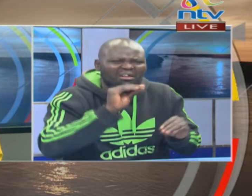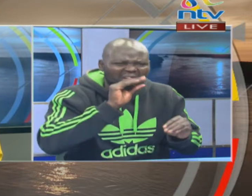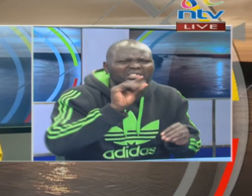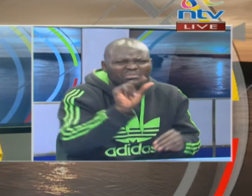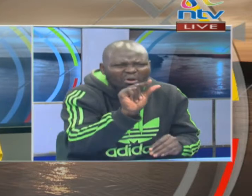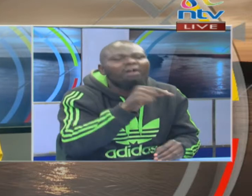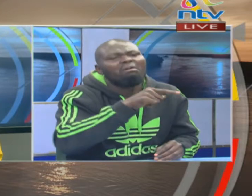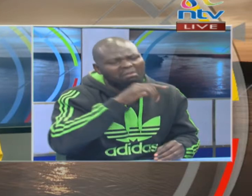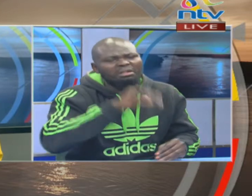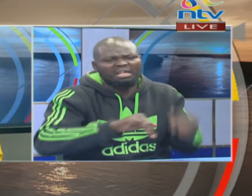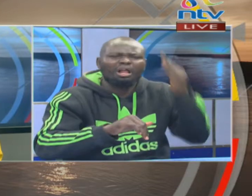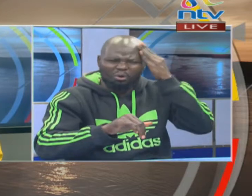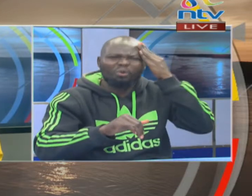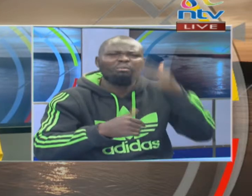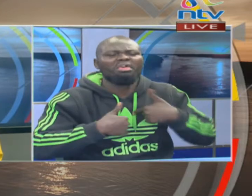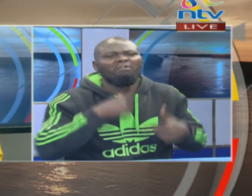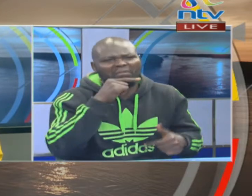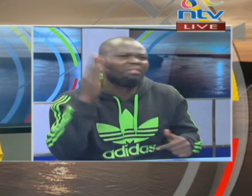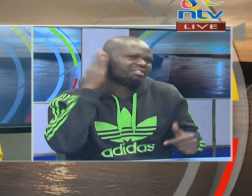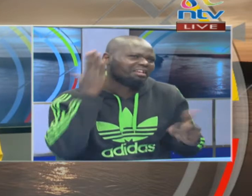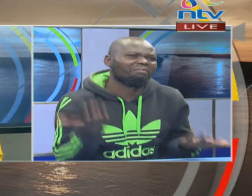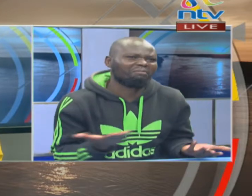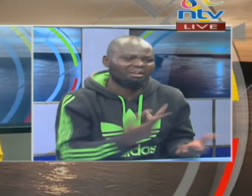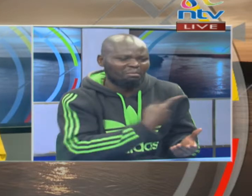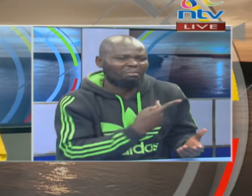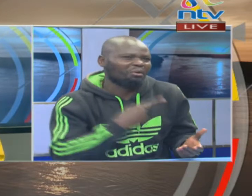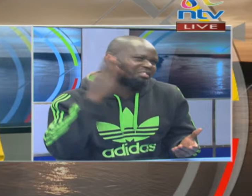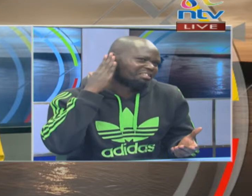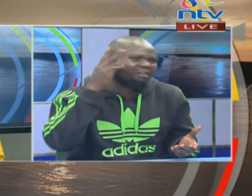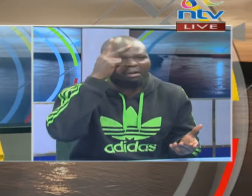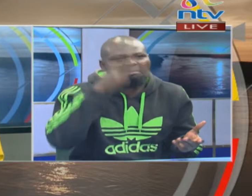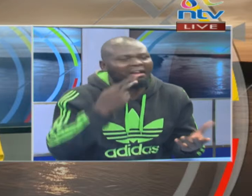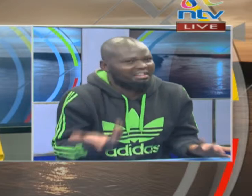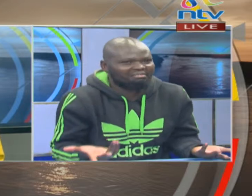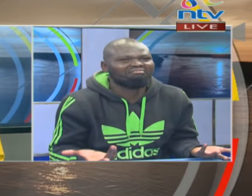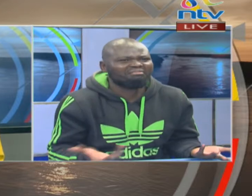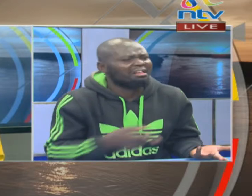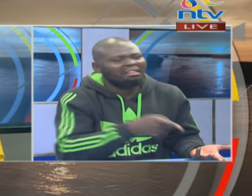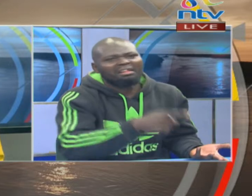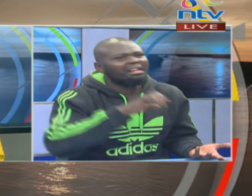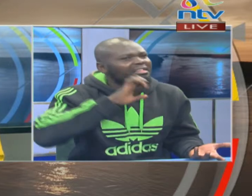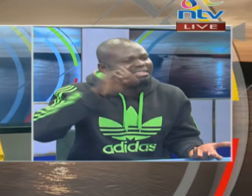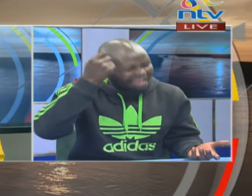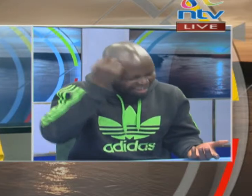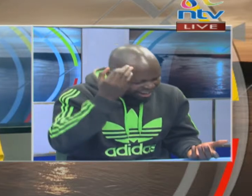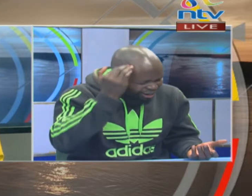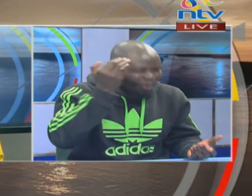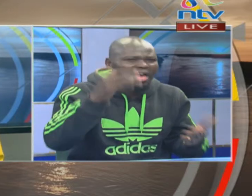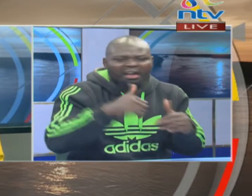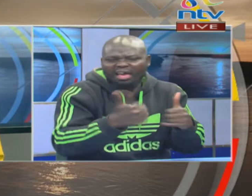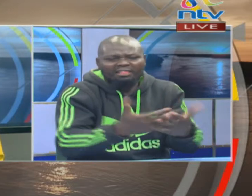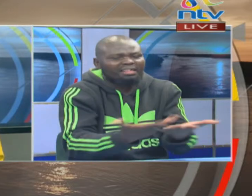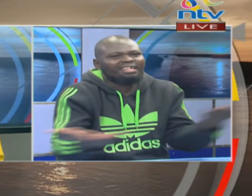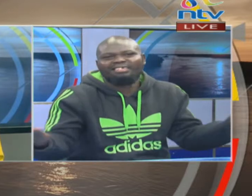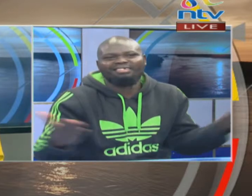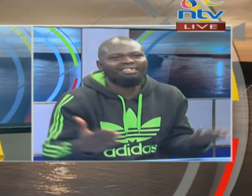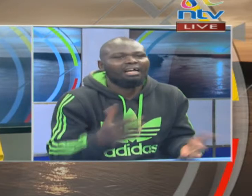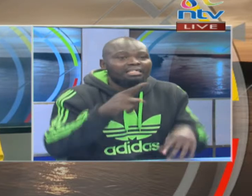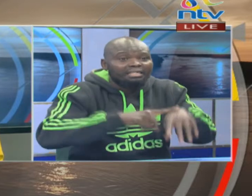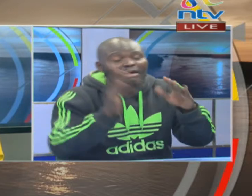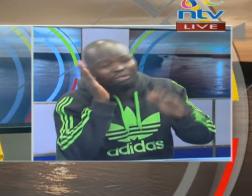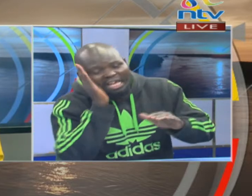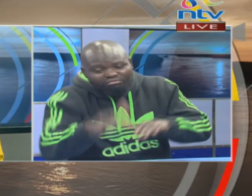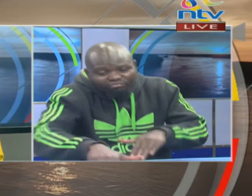even if I don't hear. So my son knows that the father is deaf. So the parents are deaf. So she